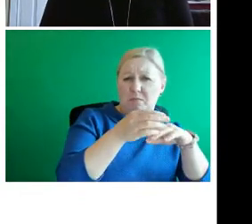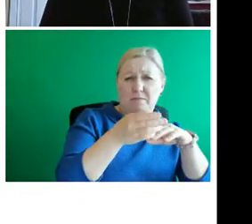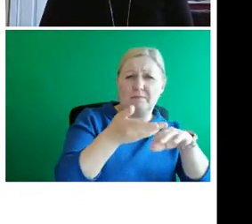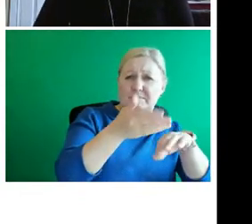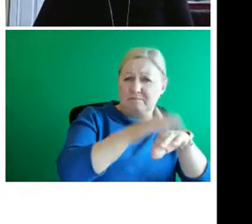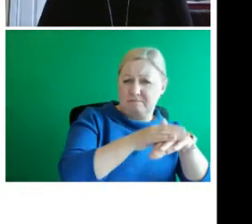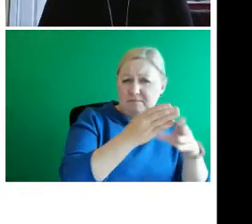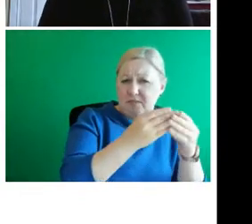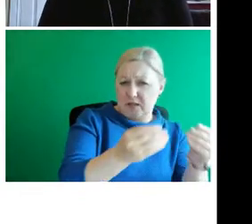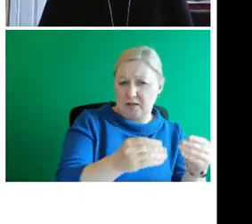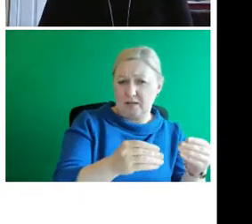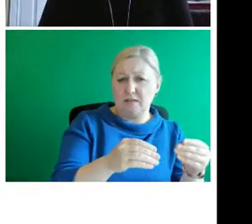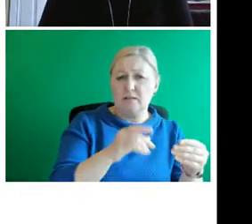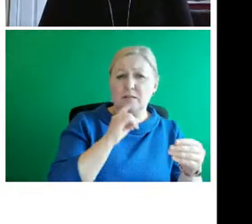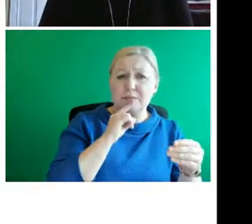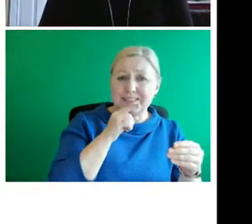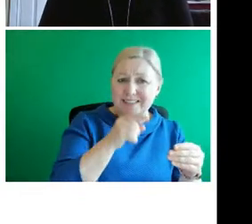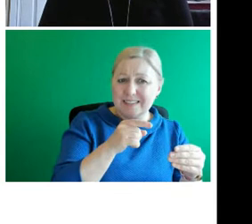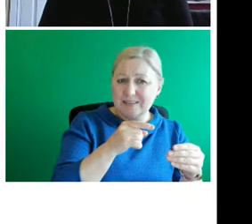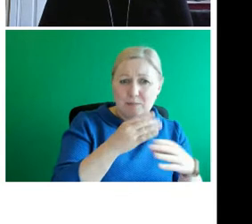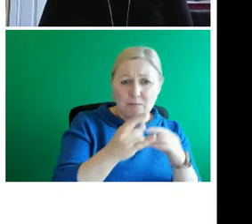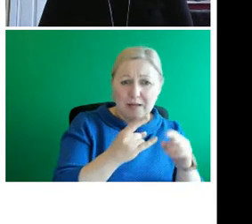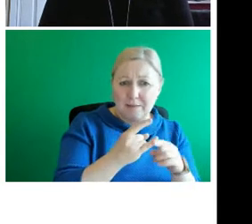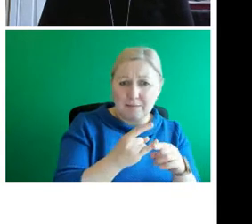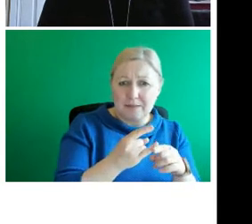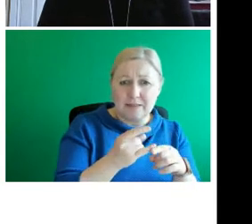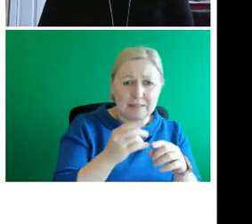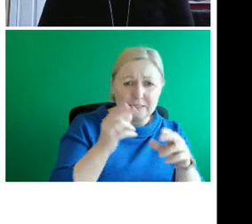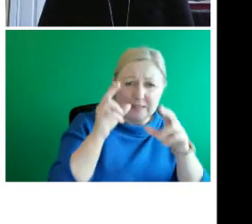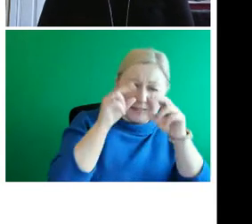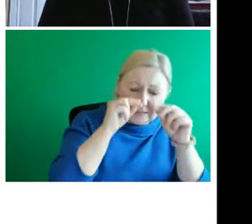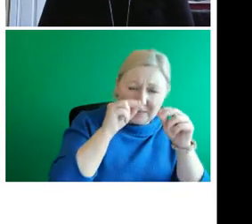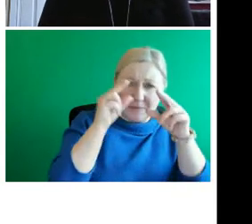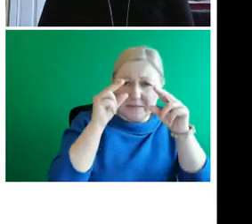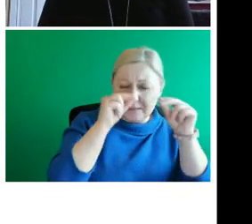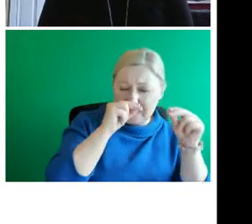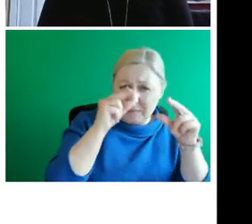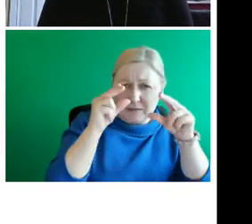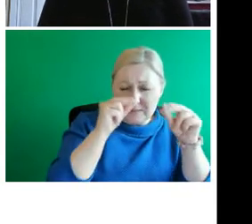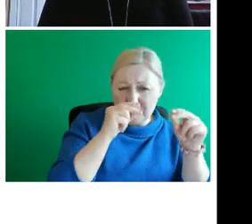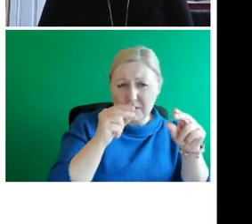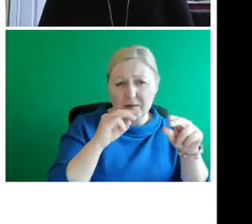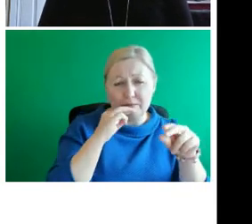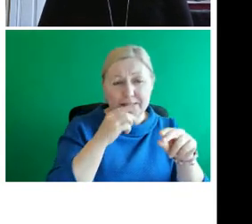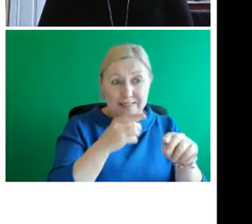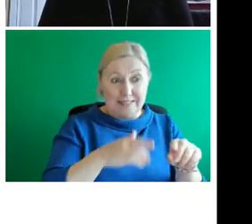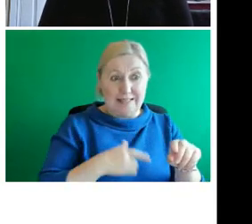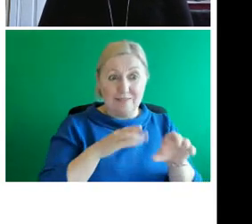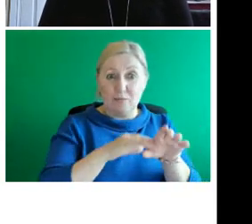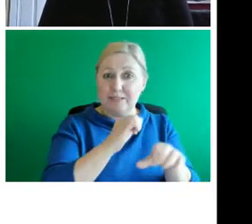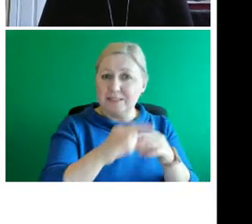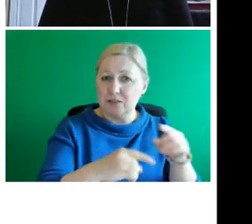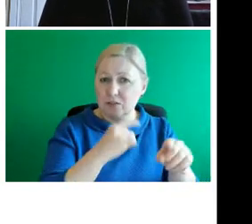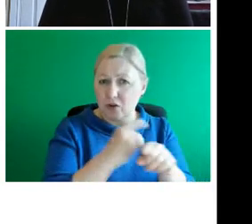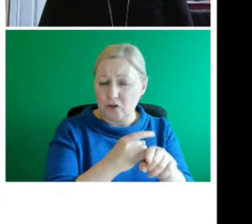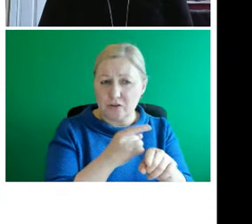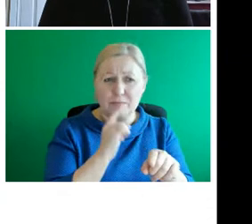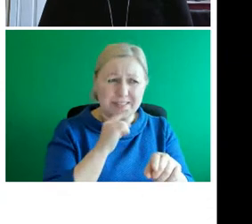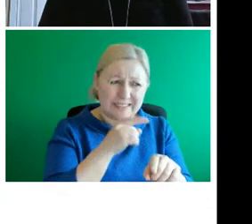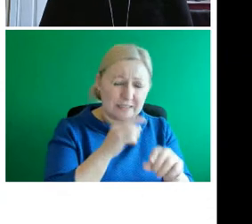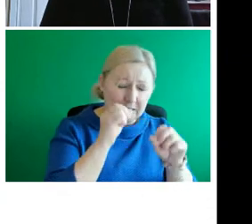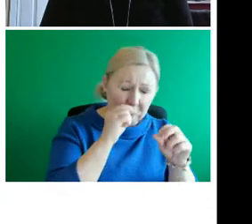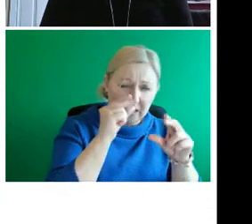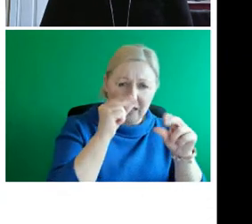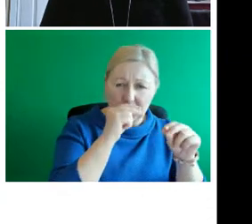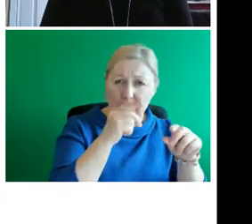stress to his daughter who was living with him, and she was the main carer. The day before we were due to see him, he had a medical admission for a urinary